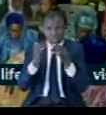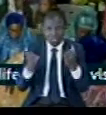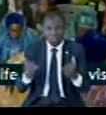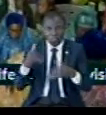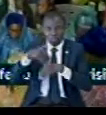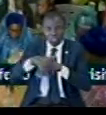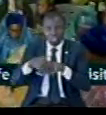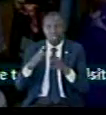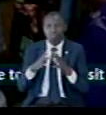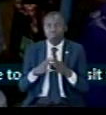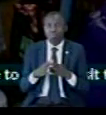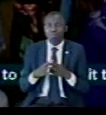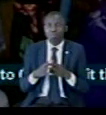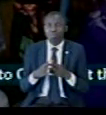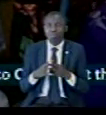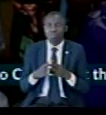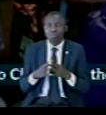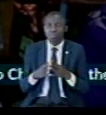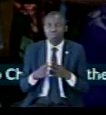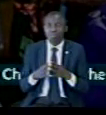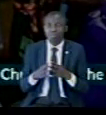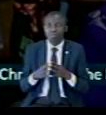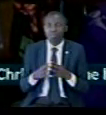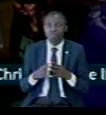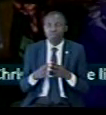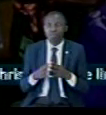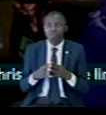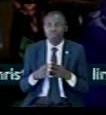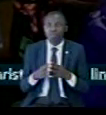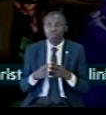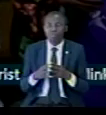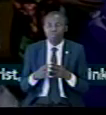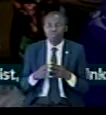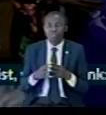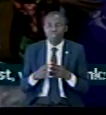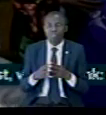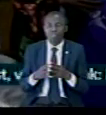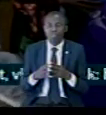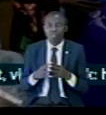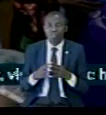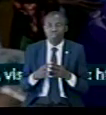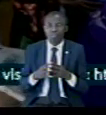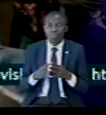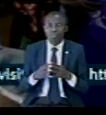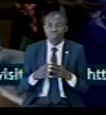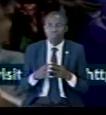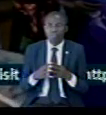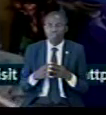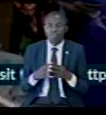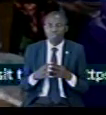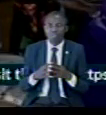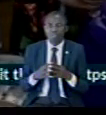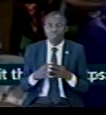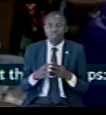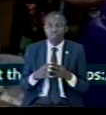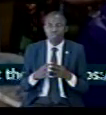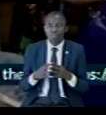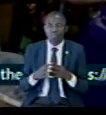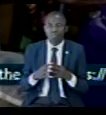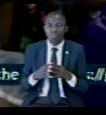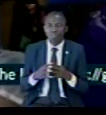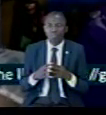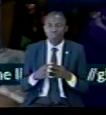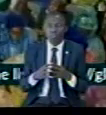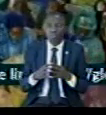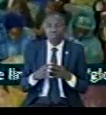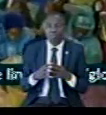If they are not attended to you, raise up your hand and wave it like this. Let me see. Wave it, wave it,